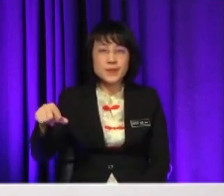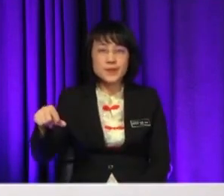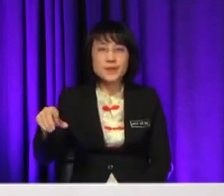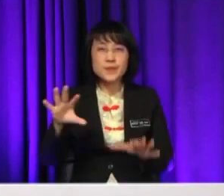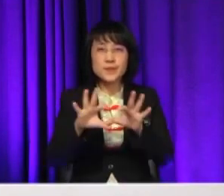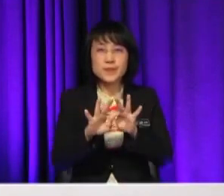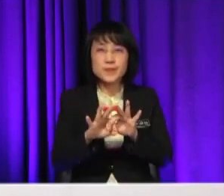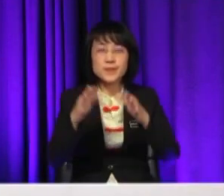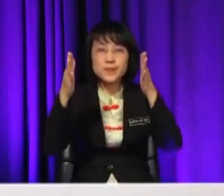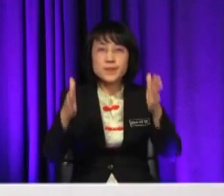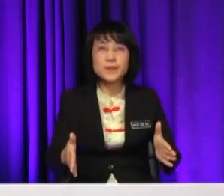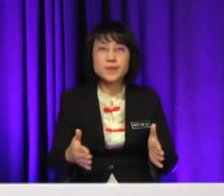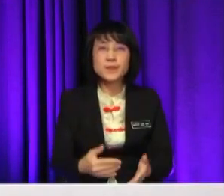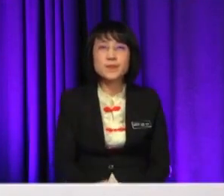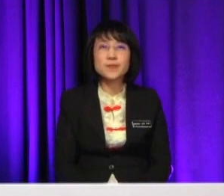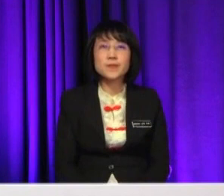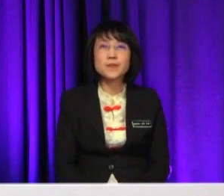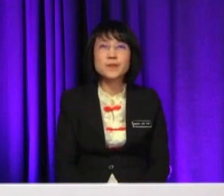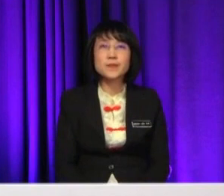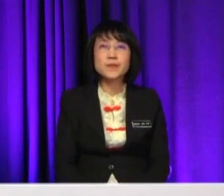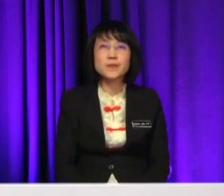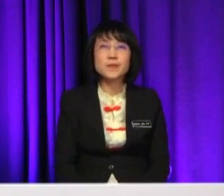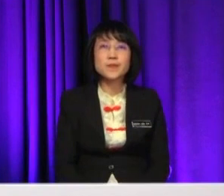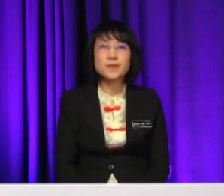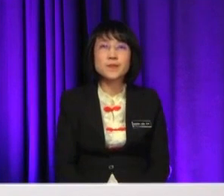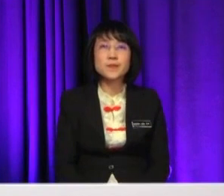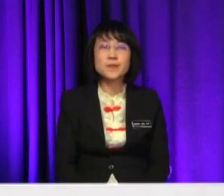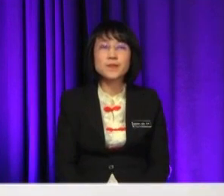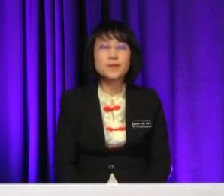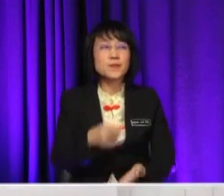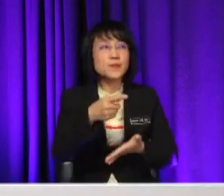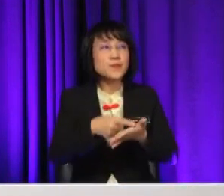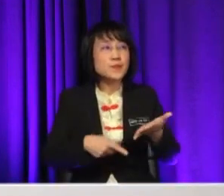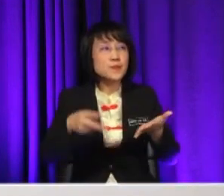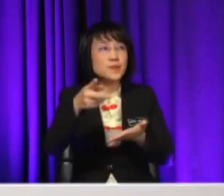what part of the word personification do you see something human?